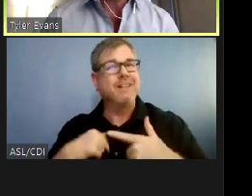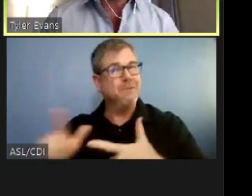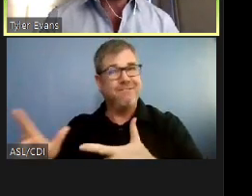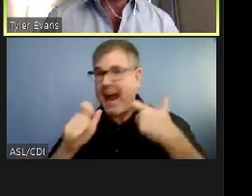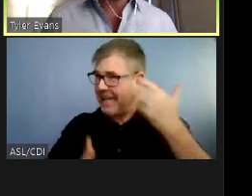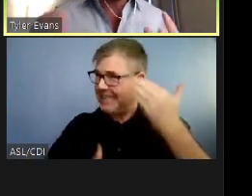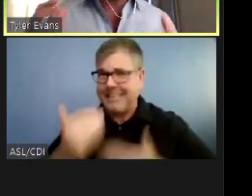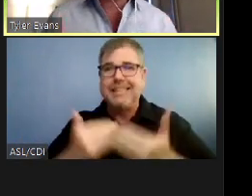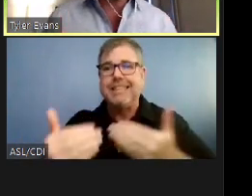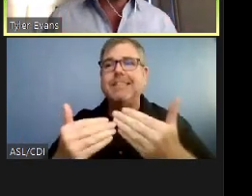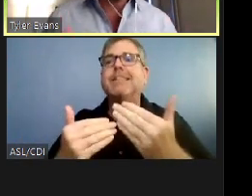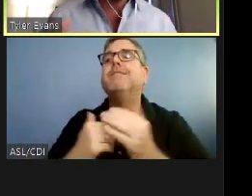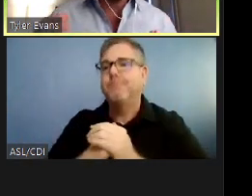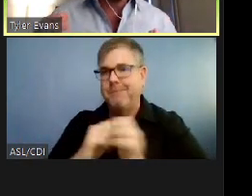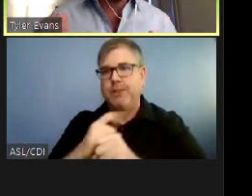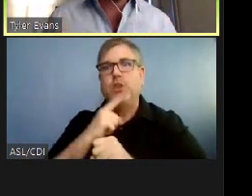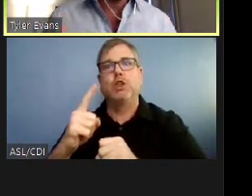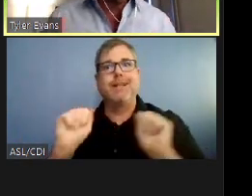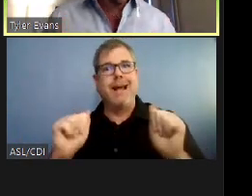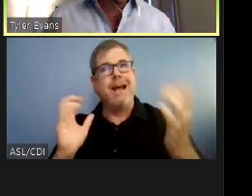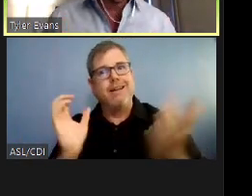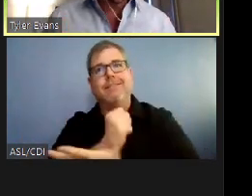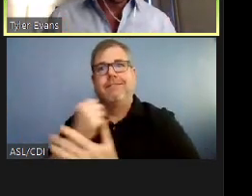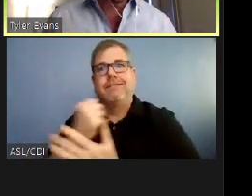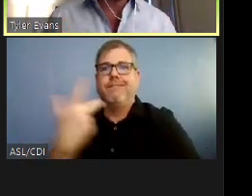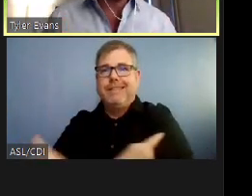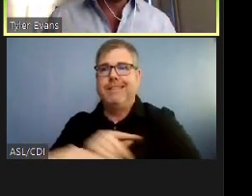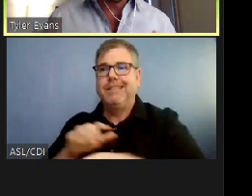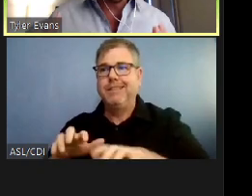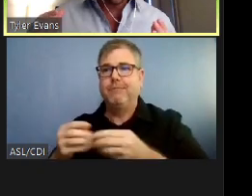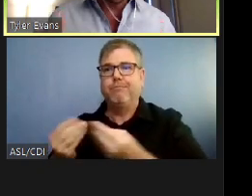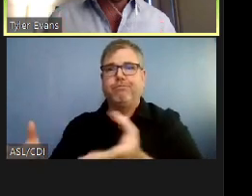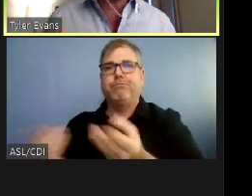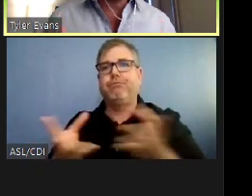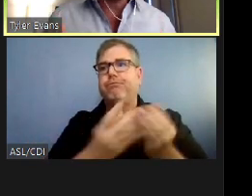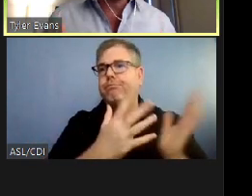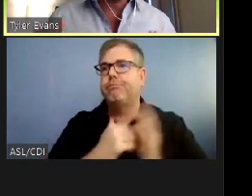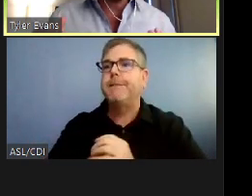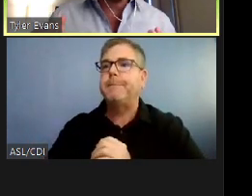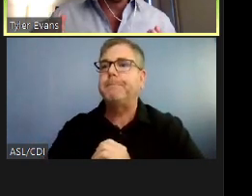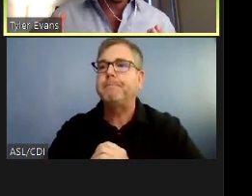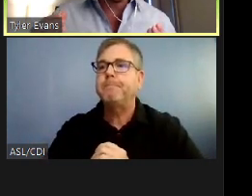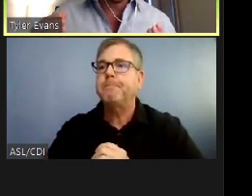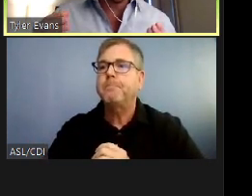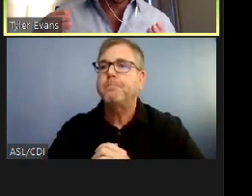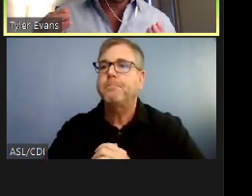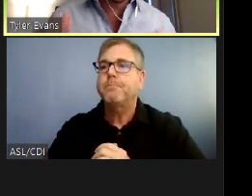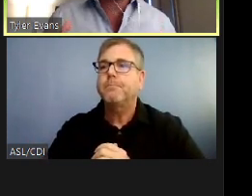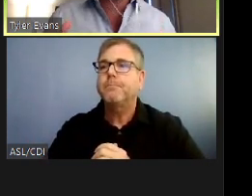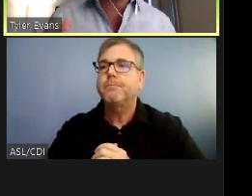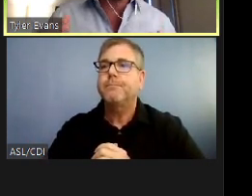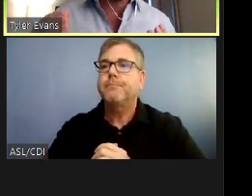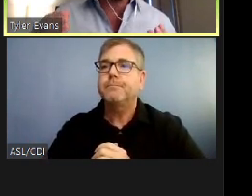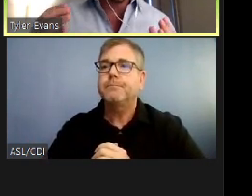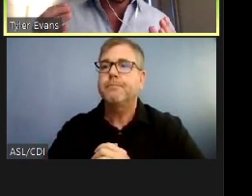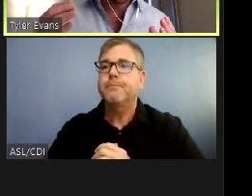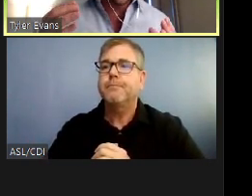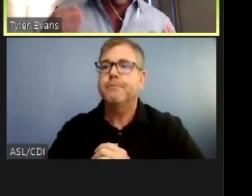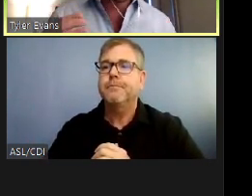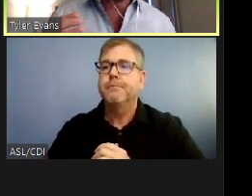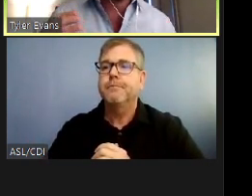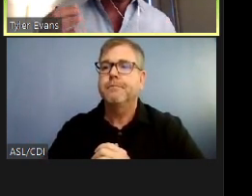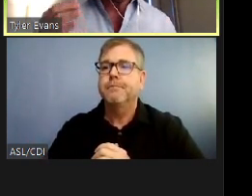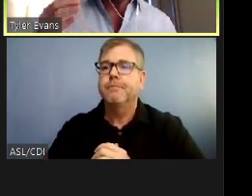And so, just one thing to really kind of drive home, health equity is something that's so important from